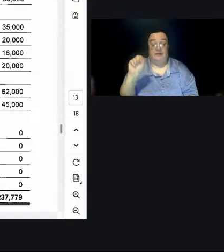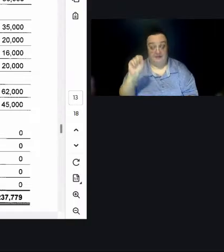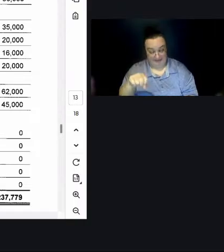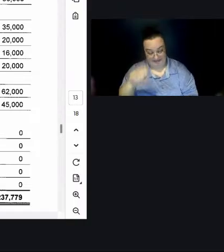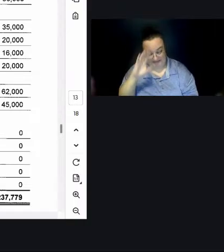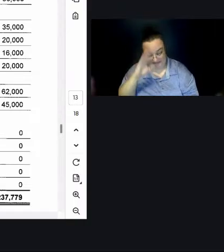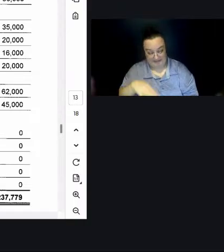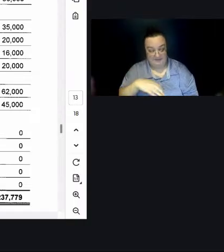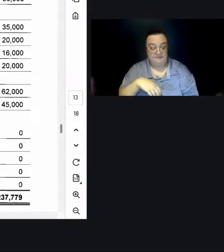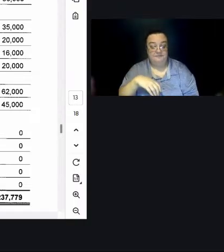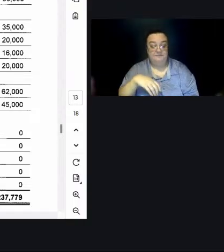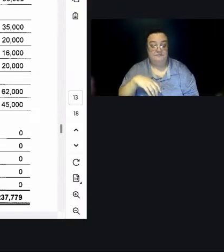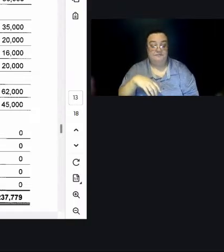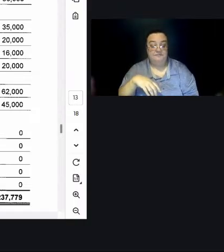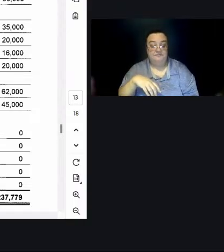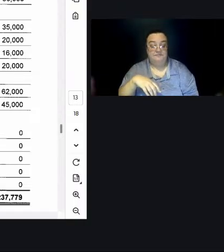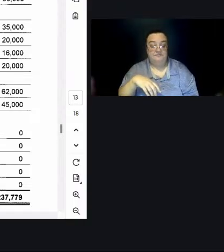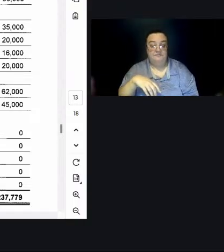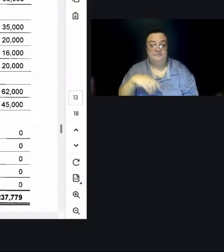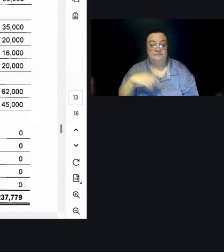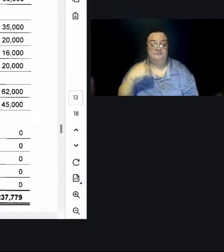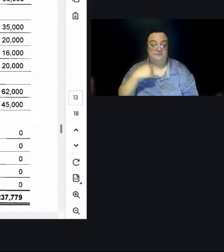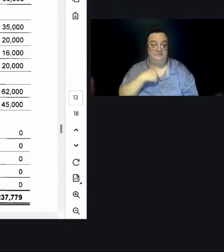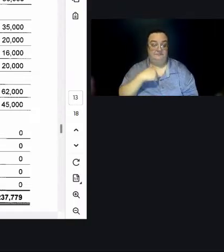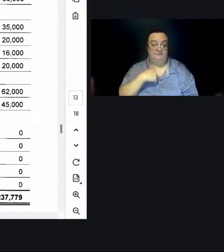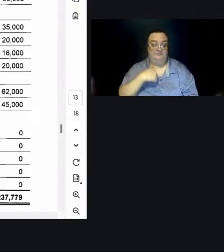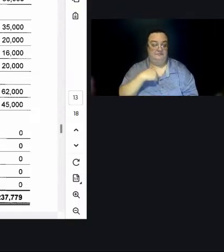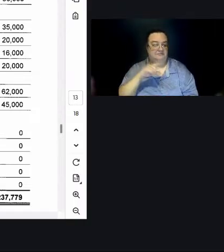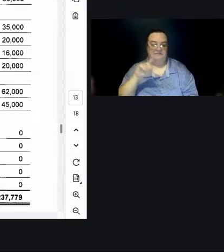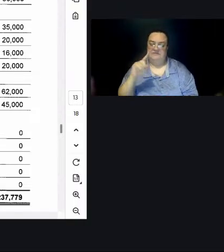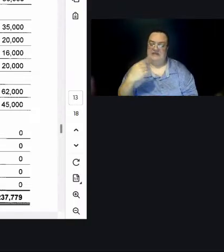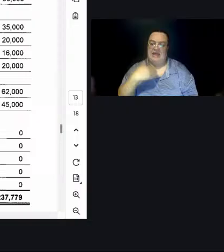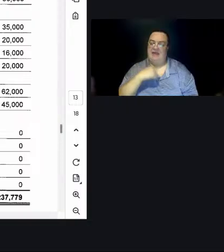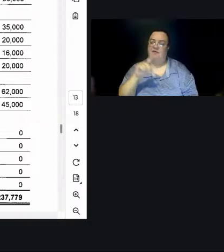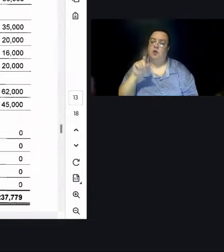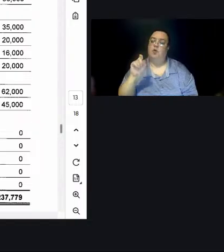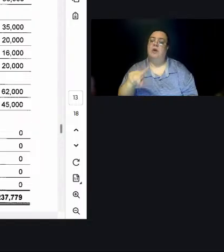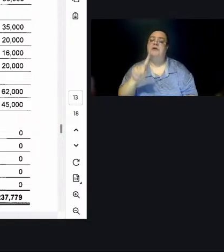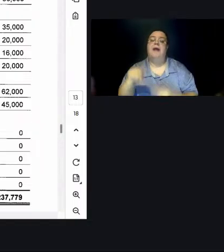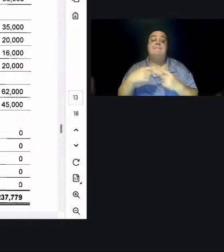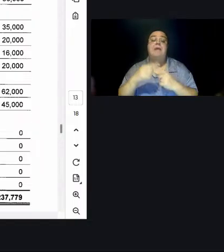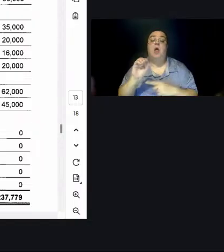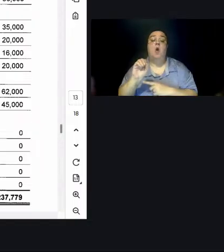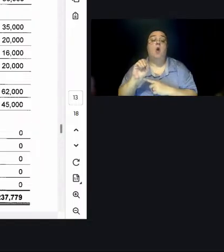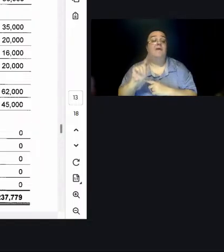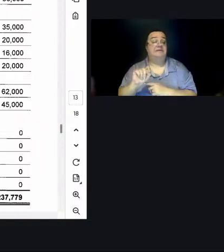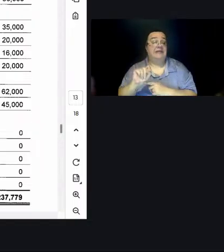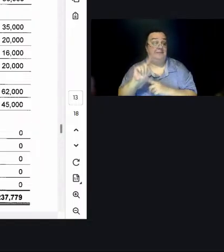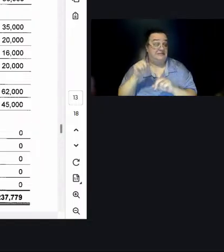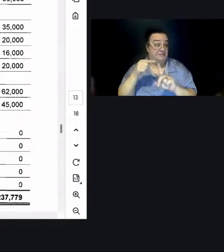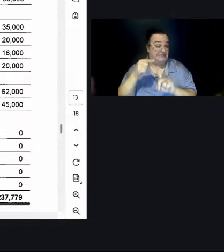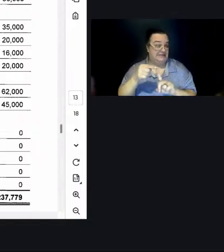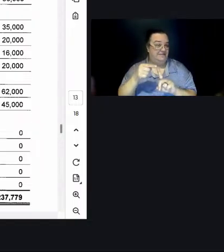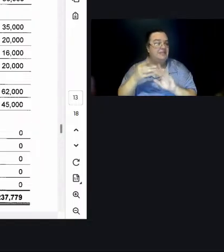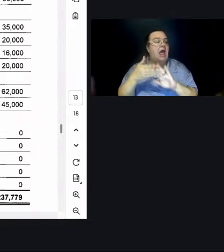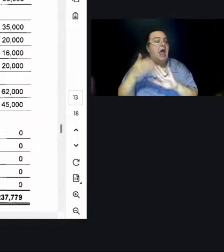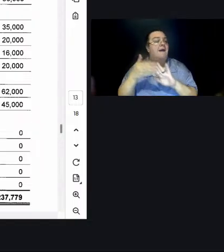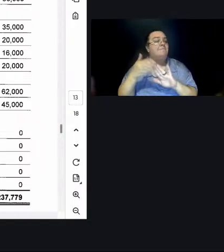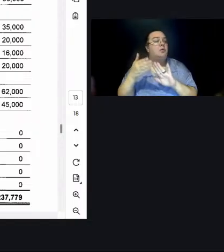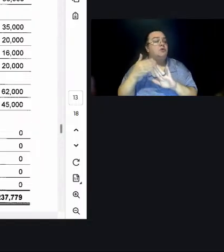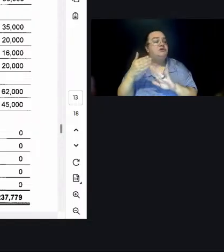hi. Hello. I just had a question about the overtime, specifically the